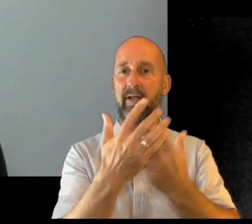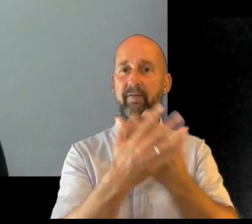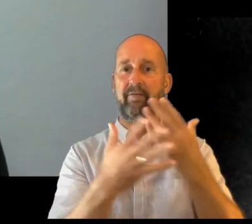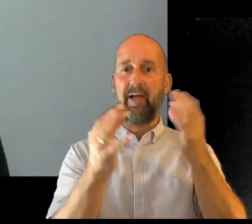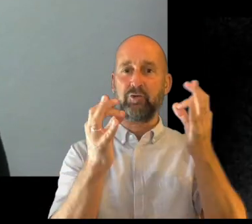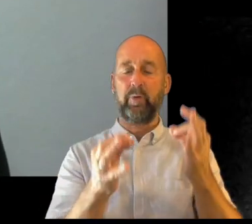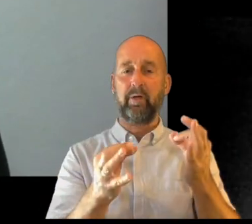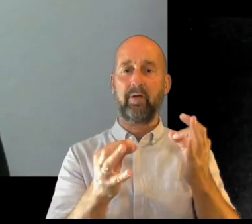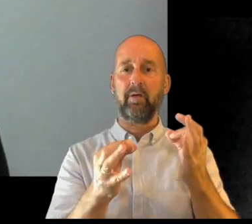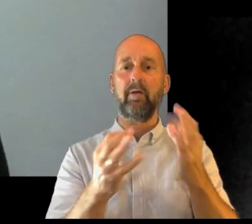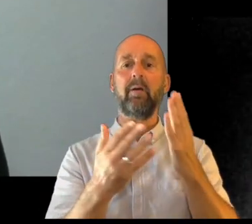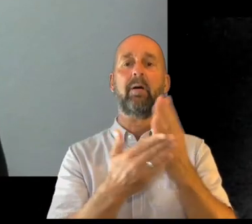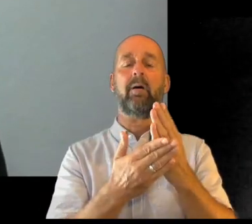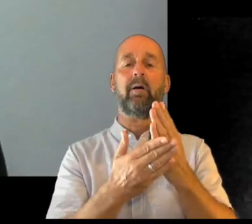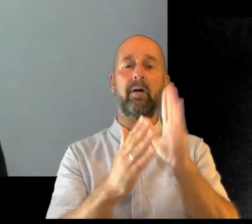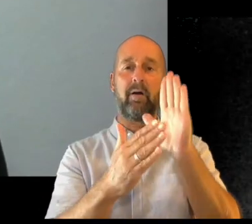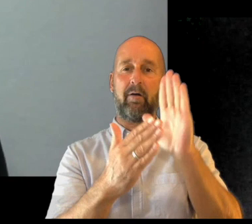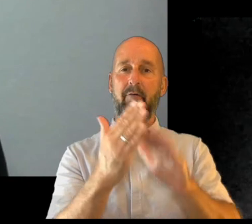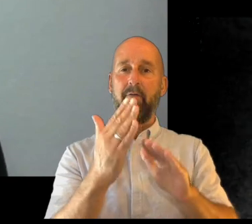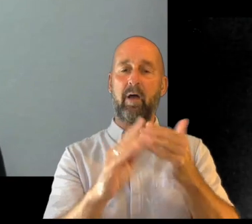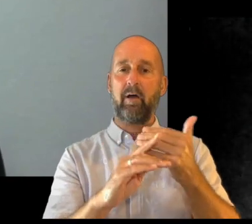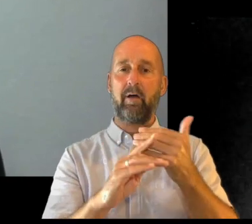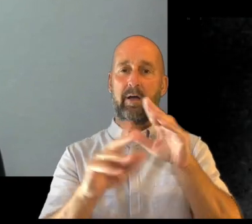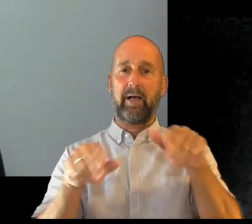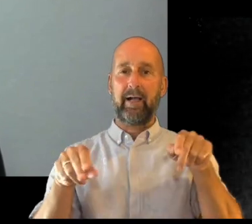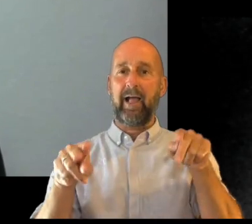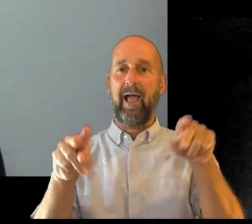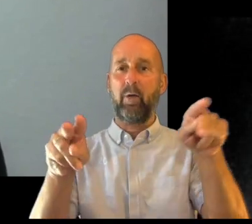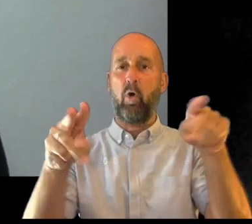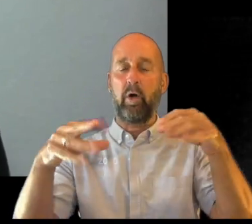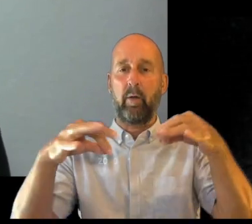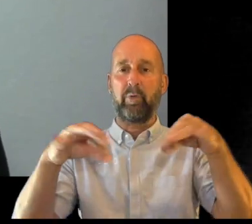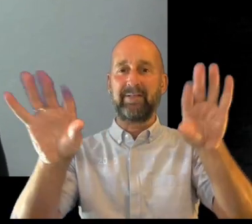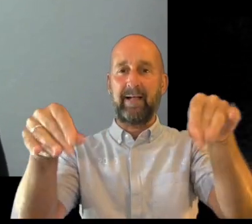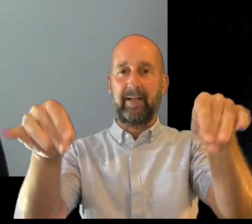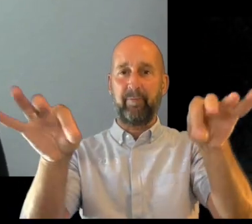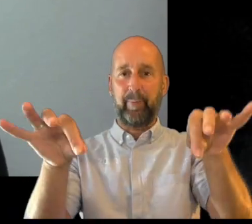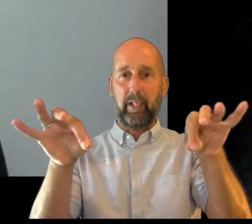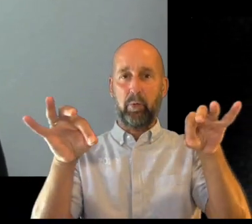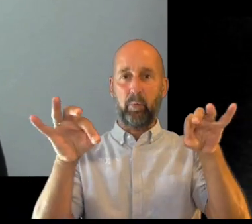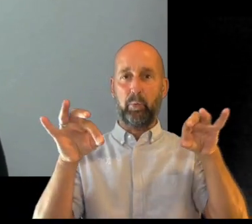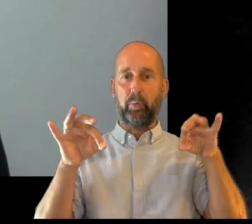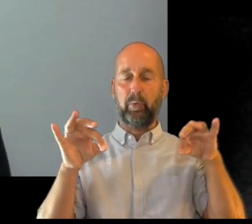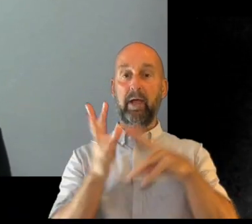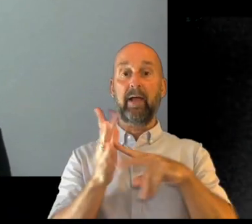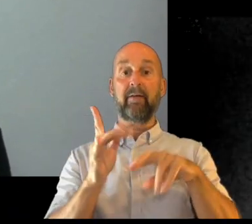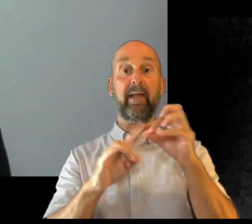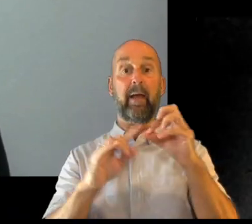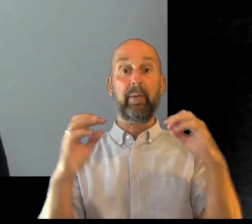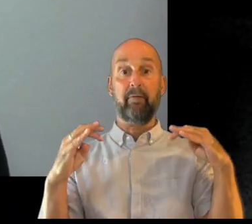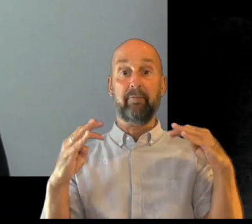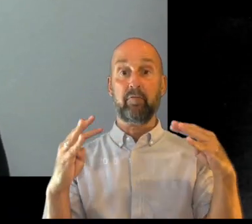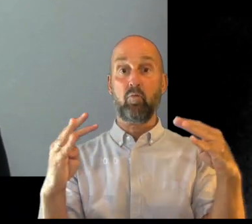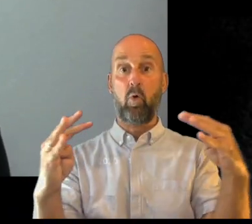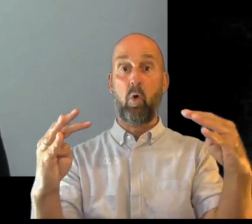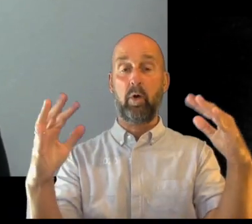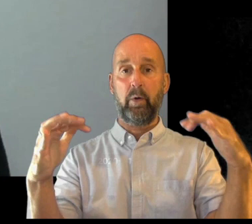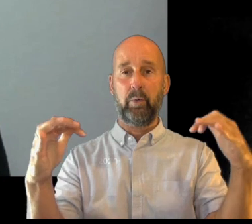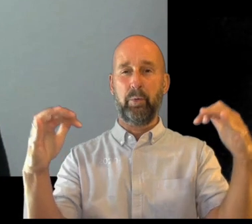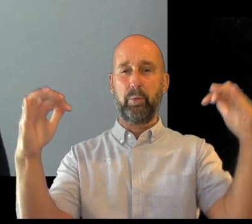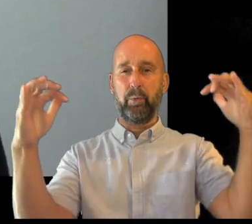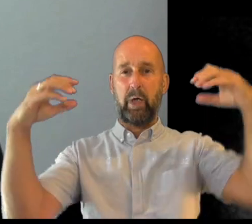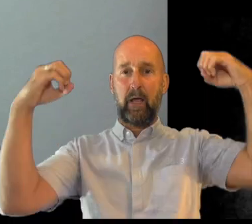peel protective film from the sweeping white catwalk. VIPs are seated front row, tiered seats, theatrical